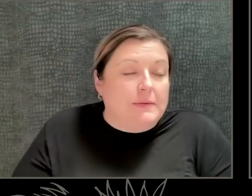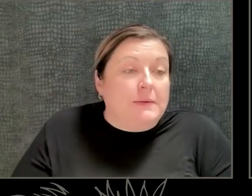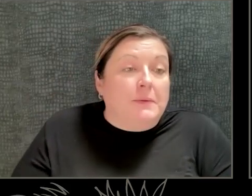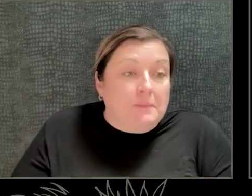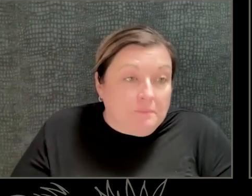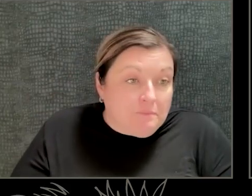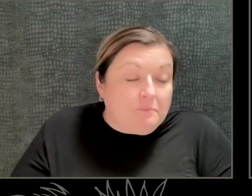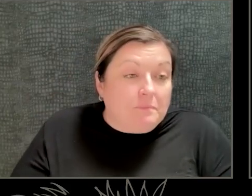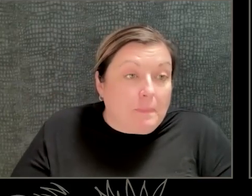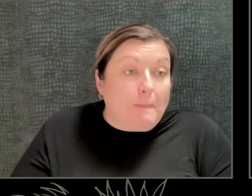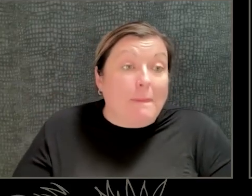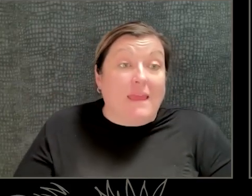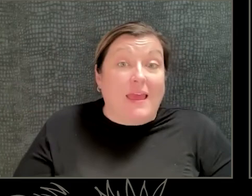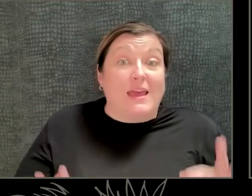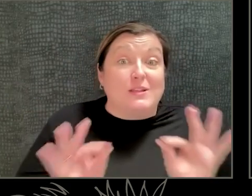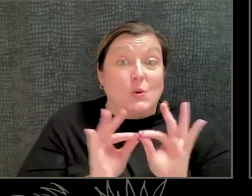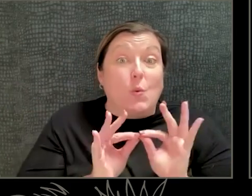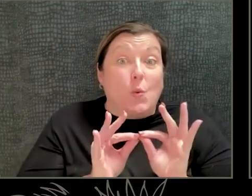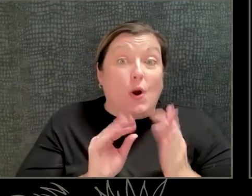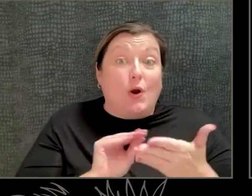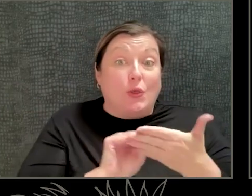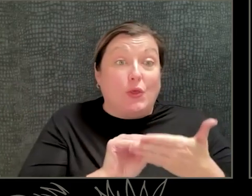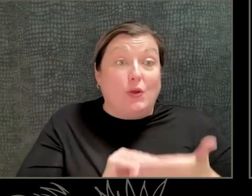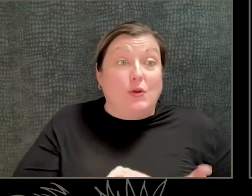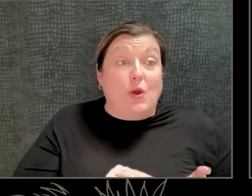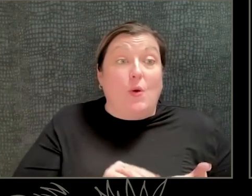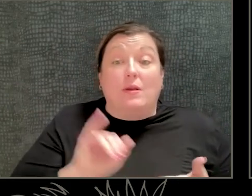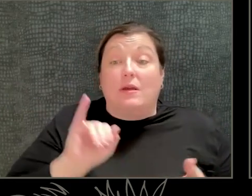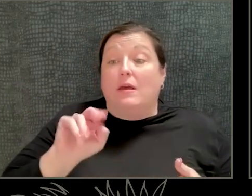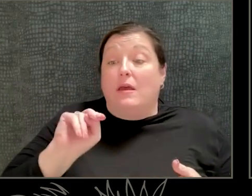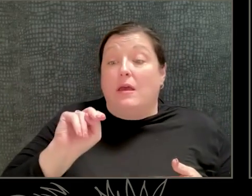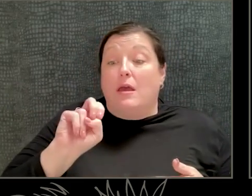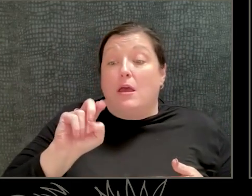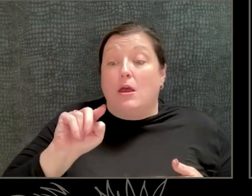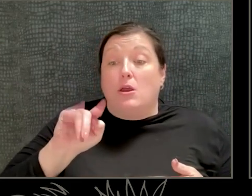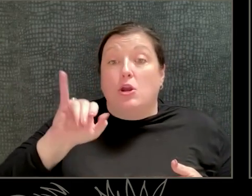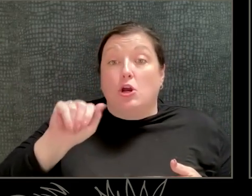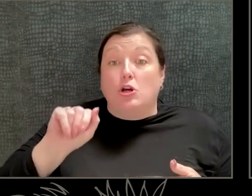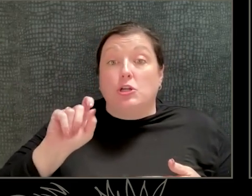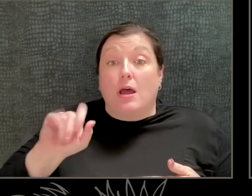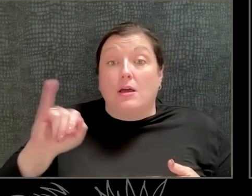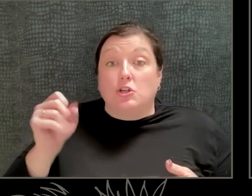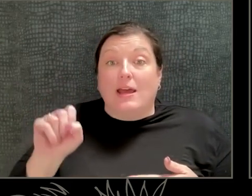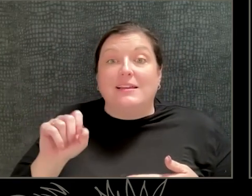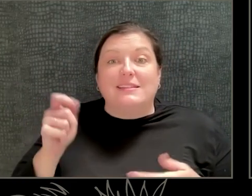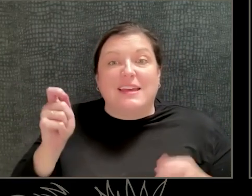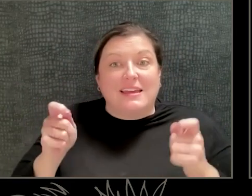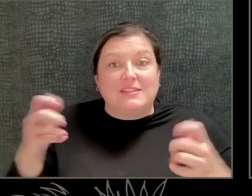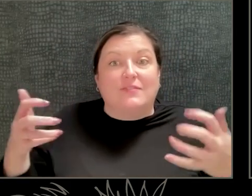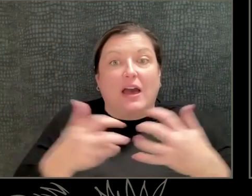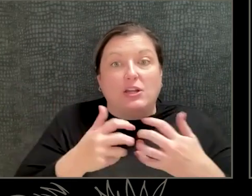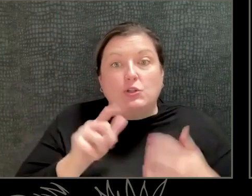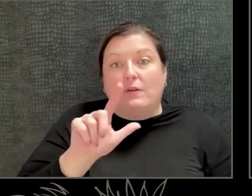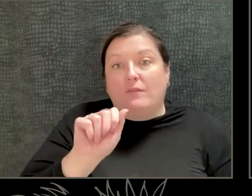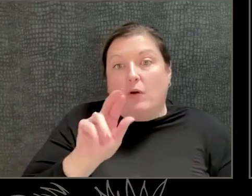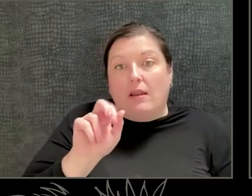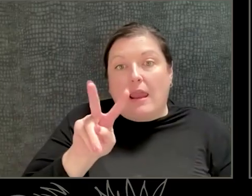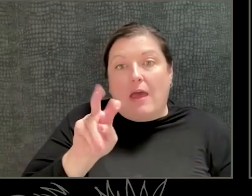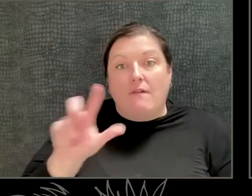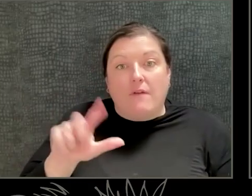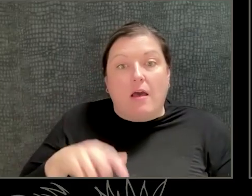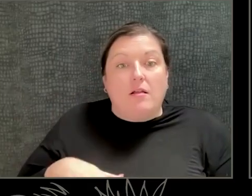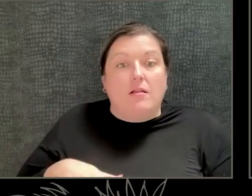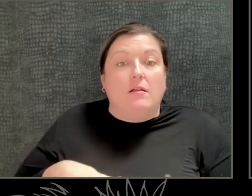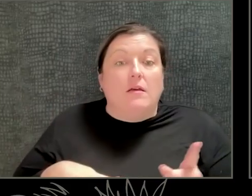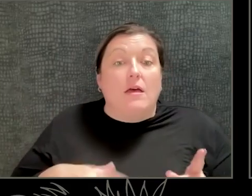So it's worth noting that Inertia.js itself is fine-tuned for Laravel, which Laravel is a full-stack